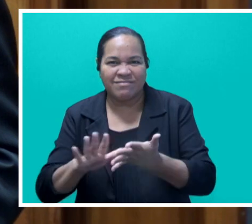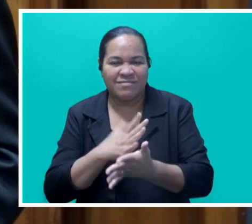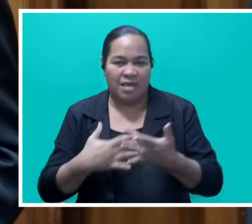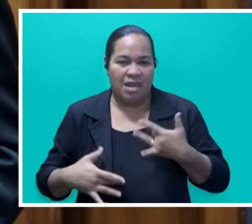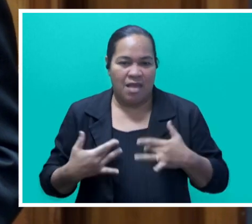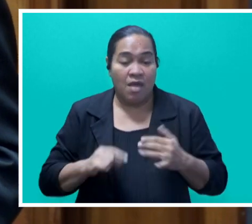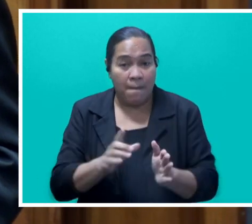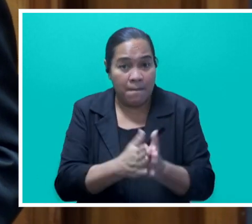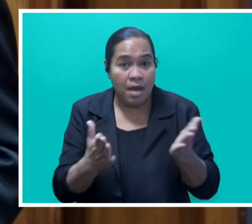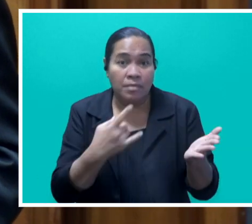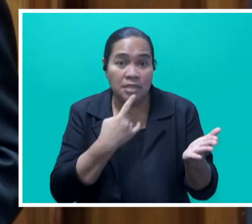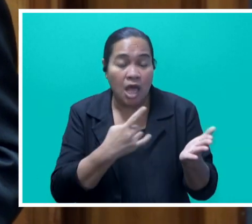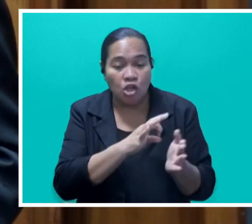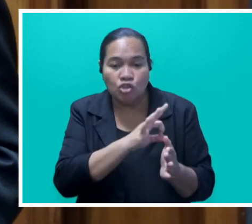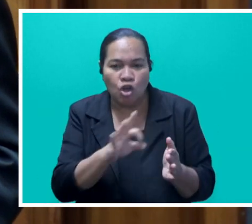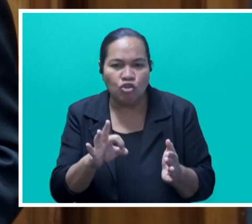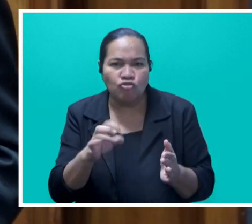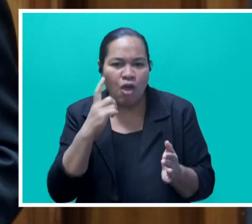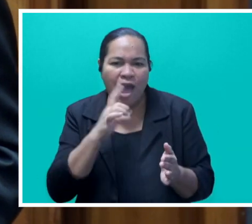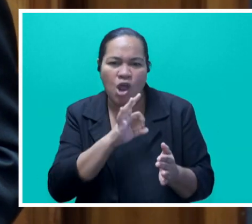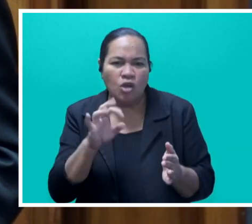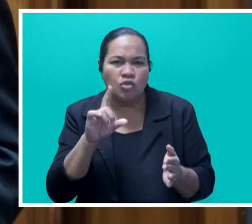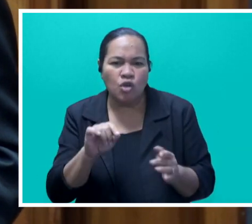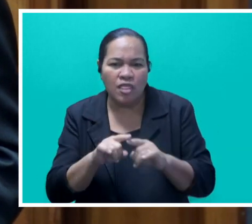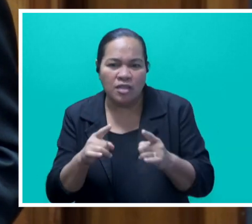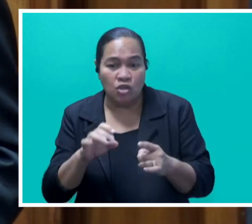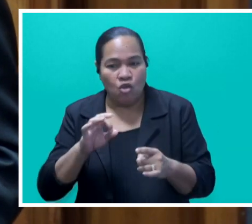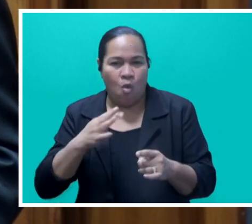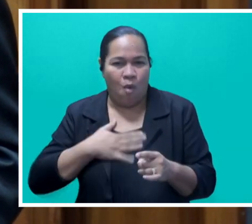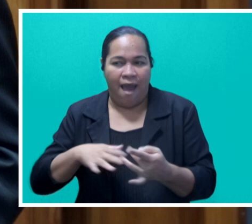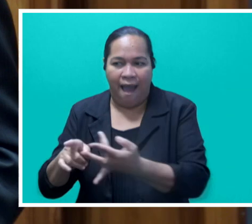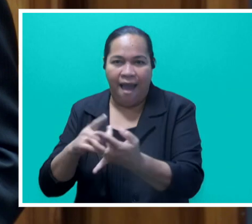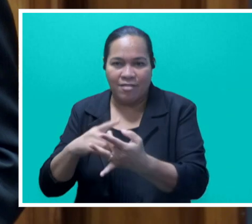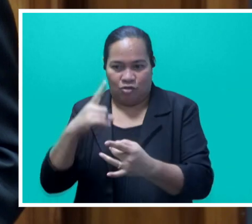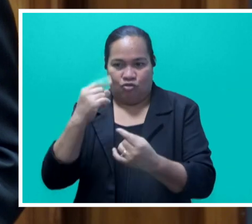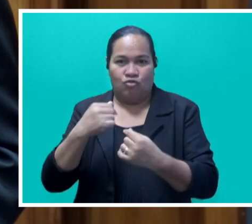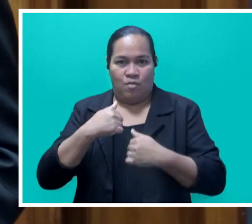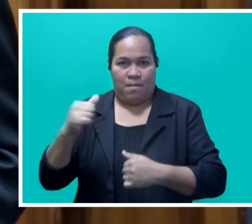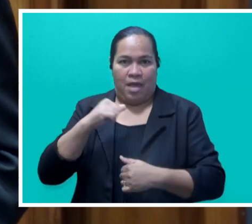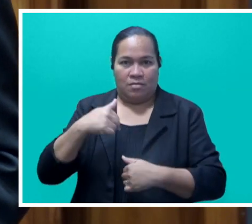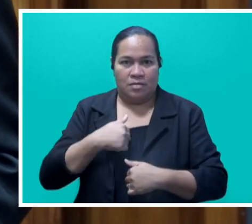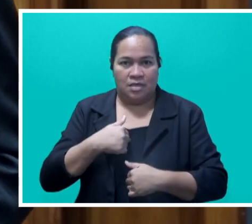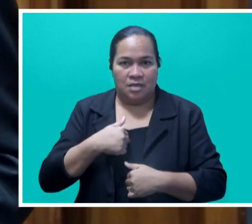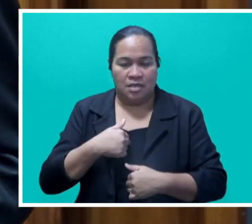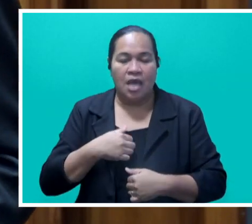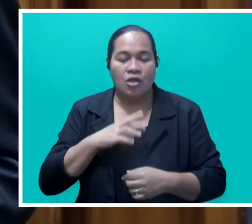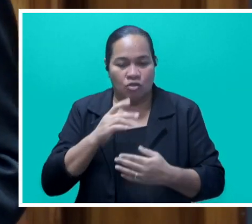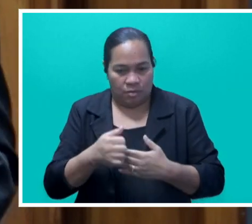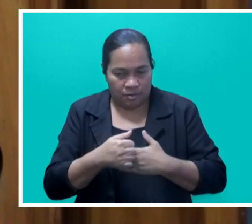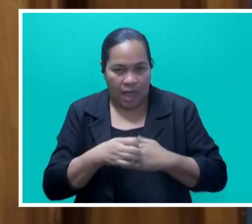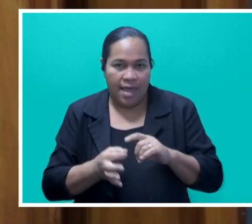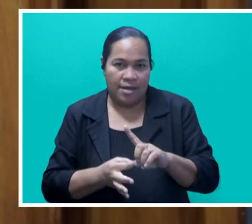says, try not to do things that you would not like others to do to you, and safeguard and